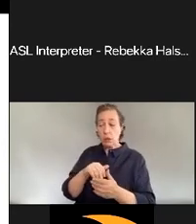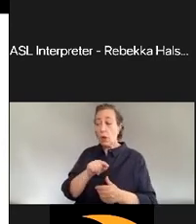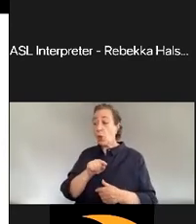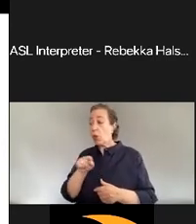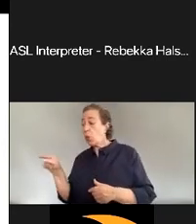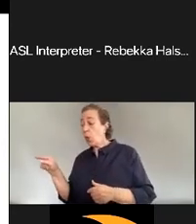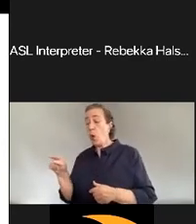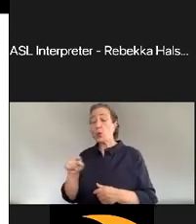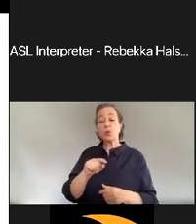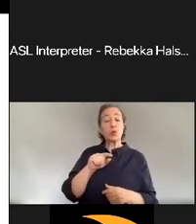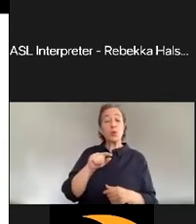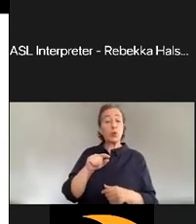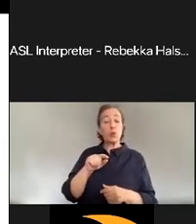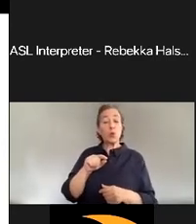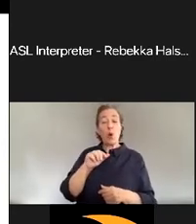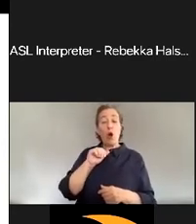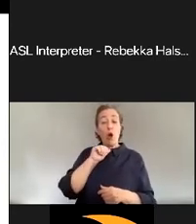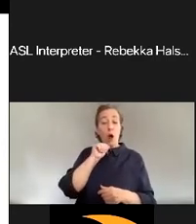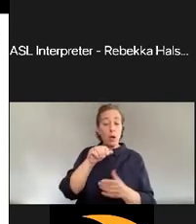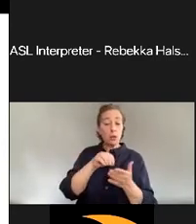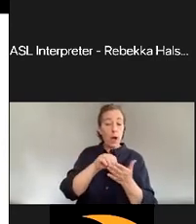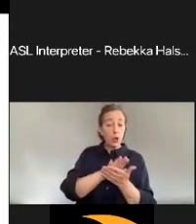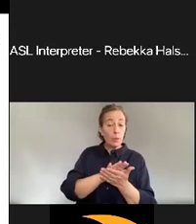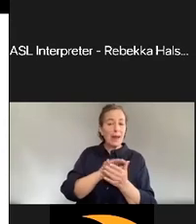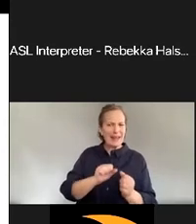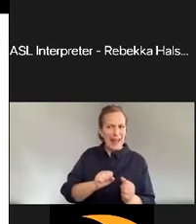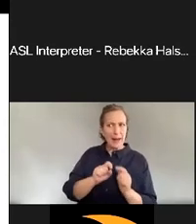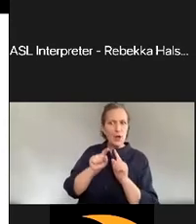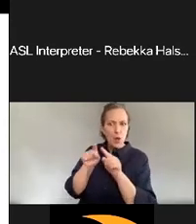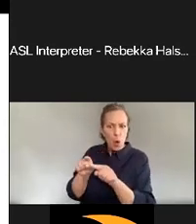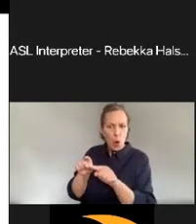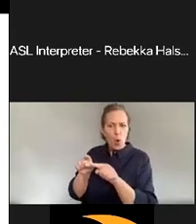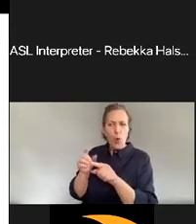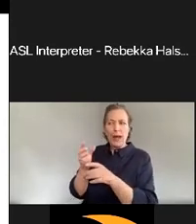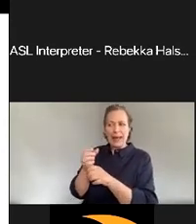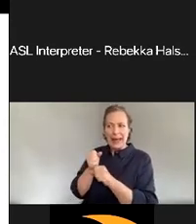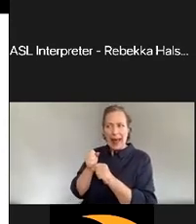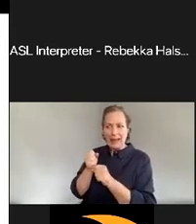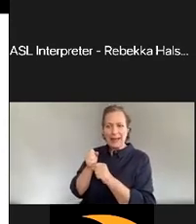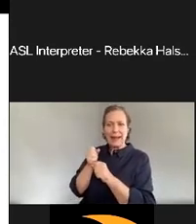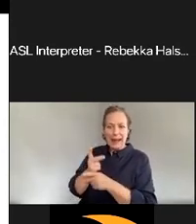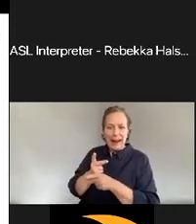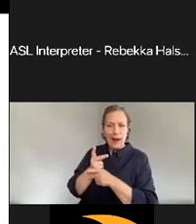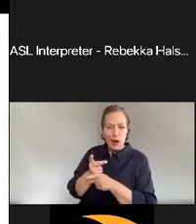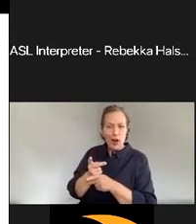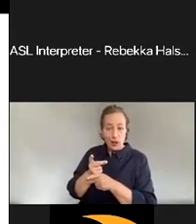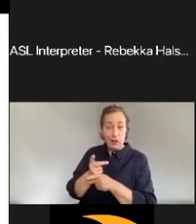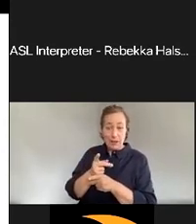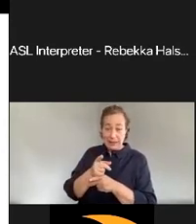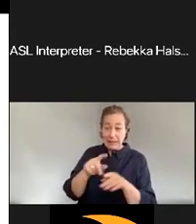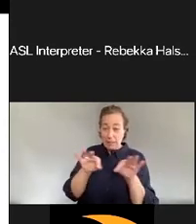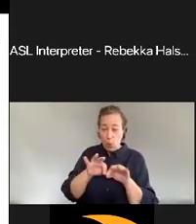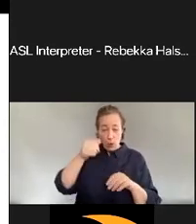don't have stable immigration status can get care. And so I think that that's a great thing to know. And we constantly are referring